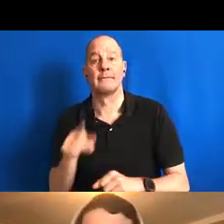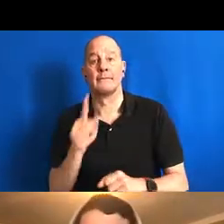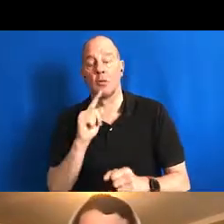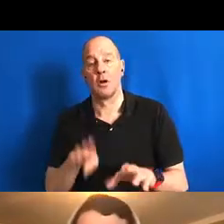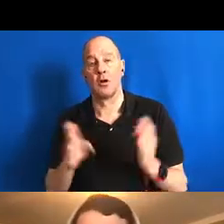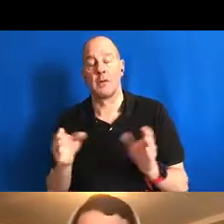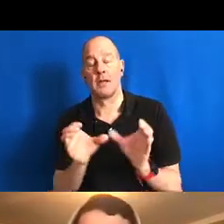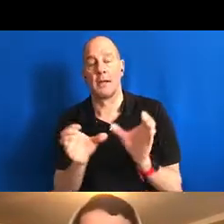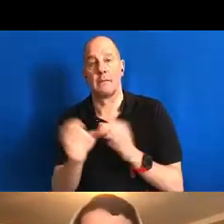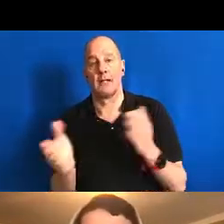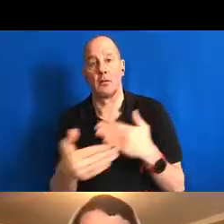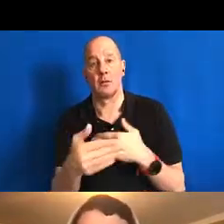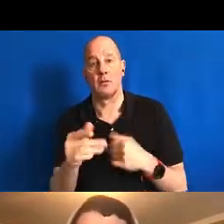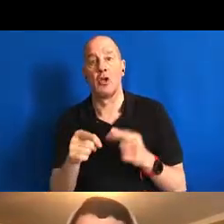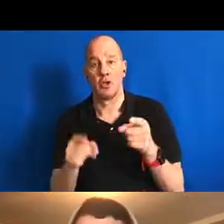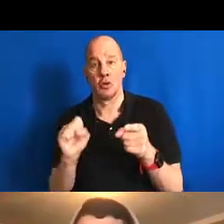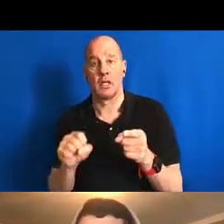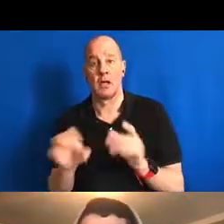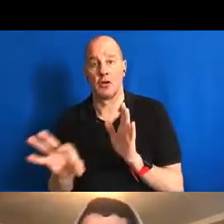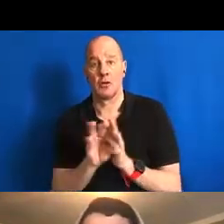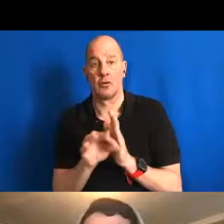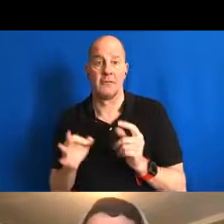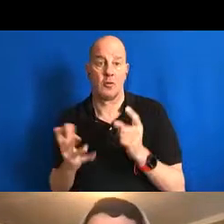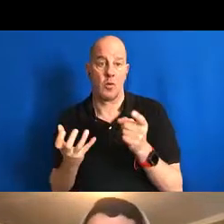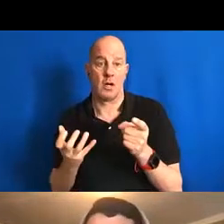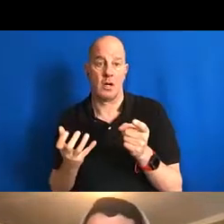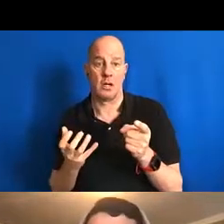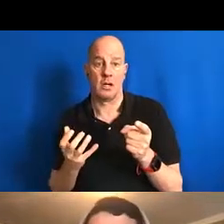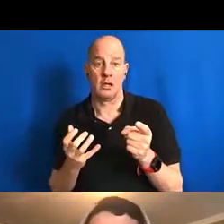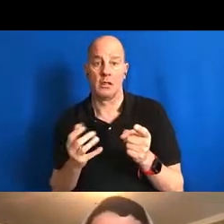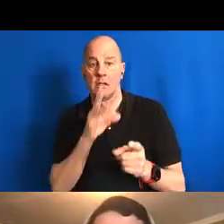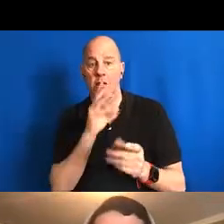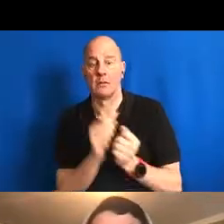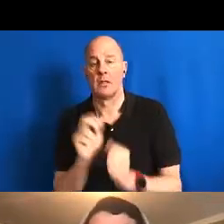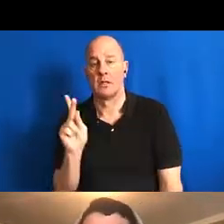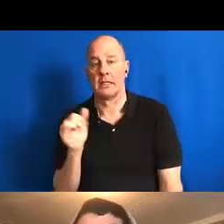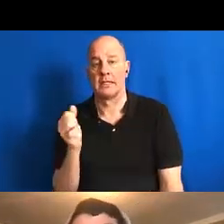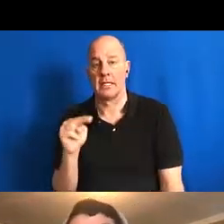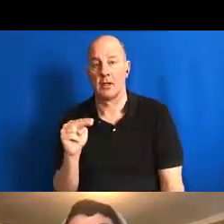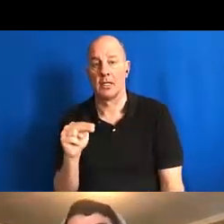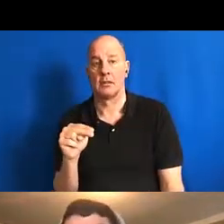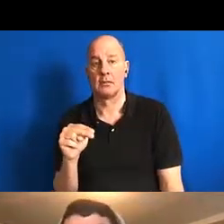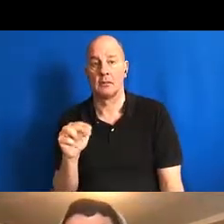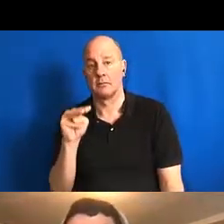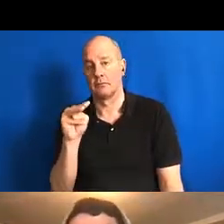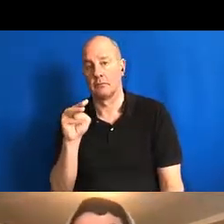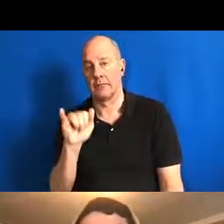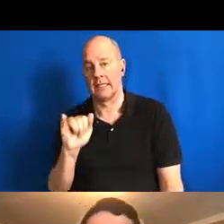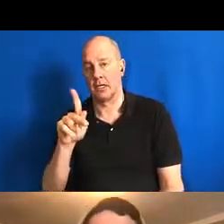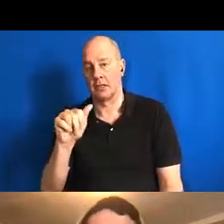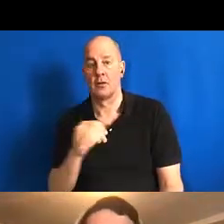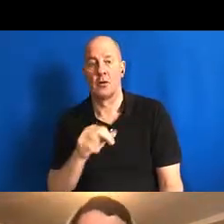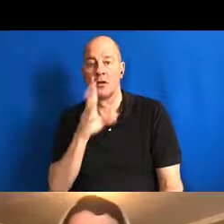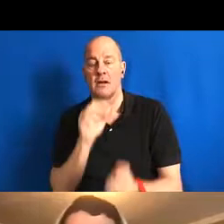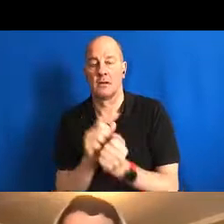breakout rooms. You'll get to choose whether to go and talk with Kieran and Miyaka or talk with Smoot.